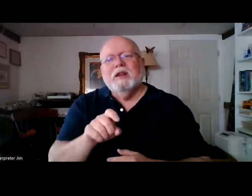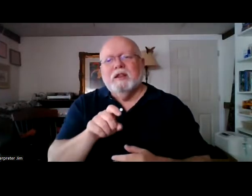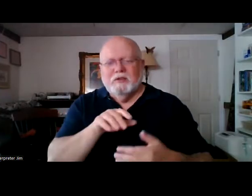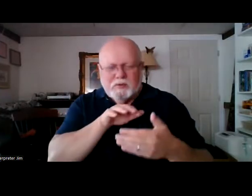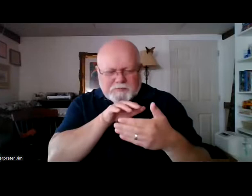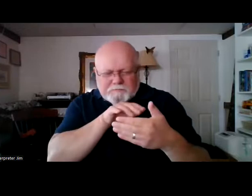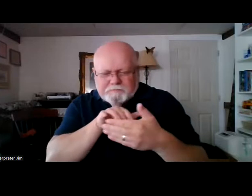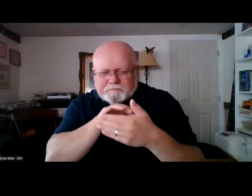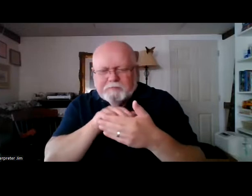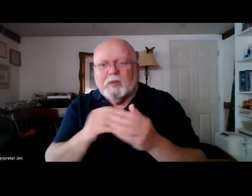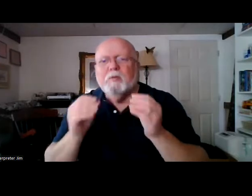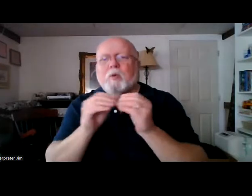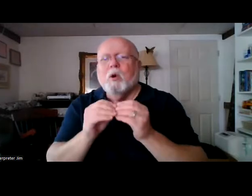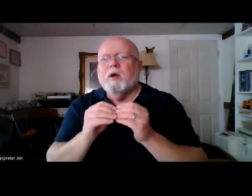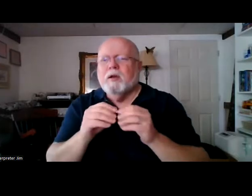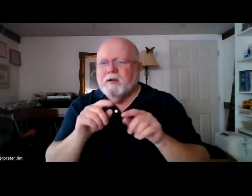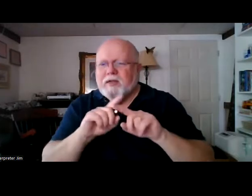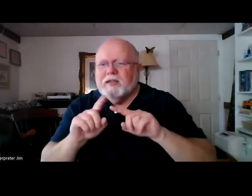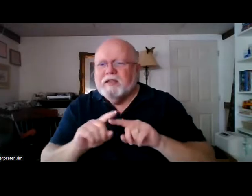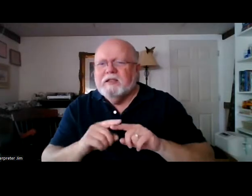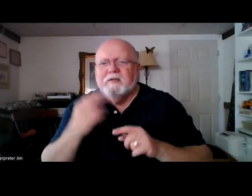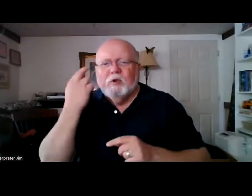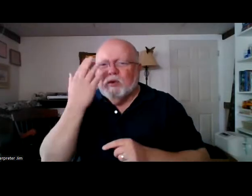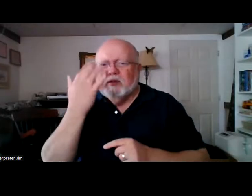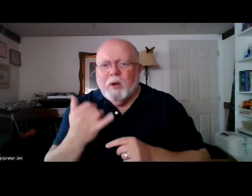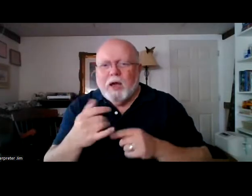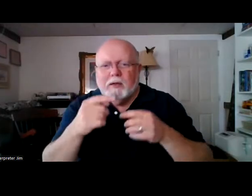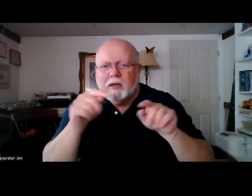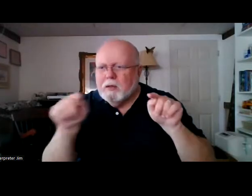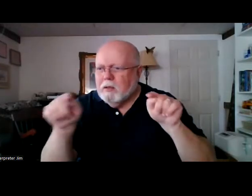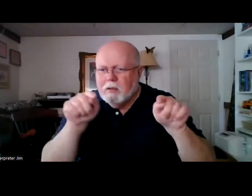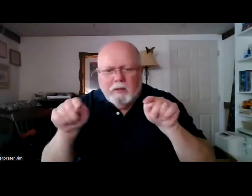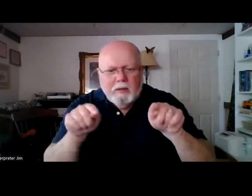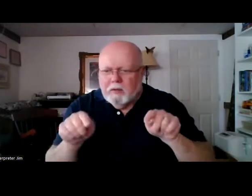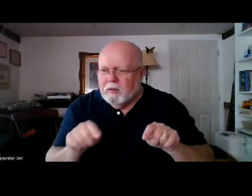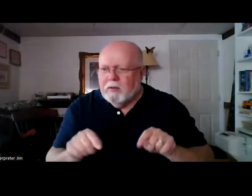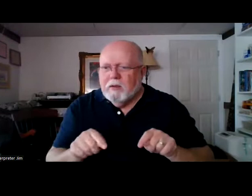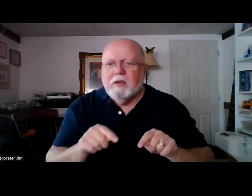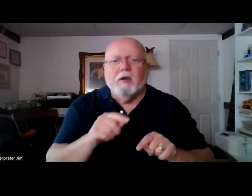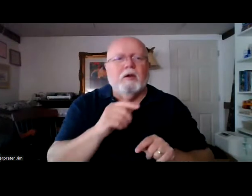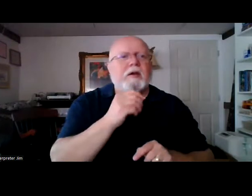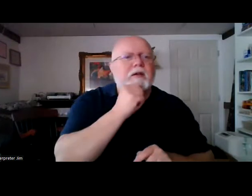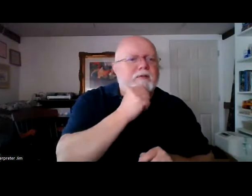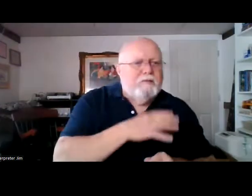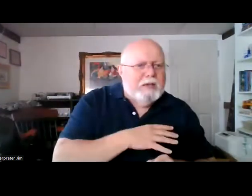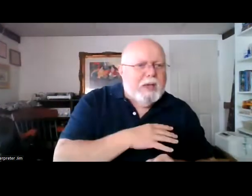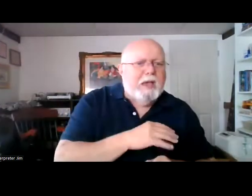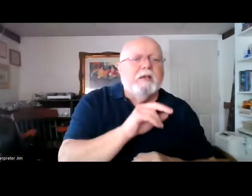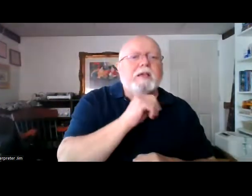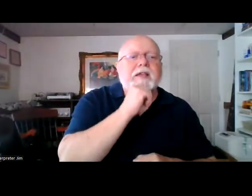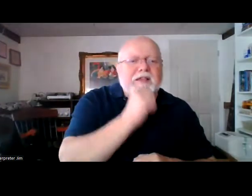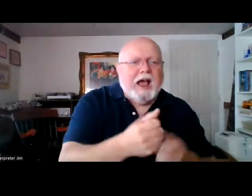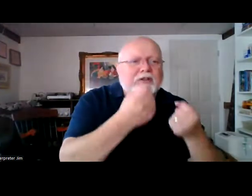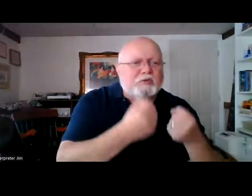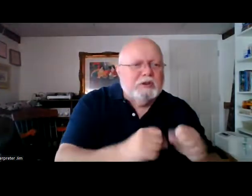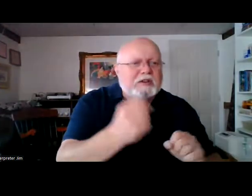is these intersections. So, female, like we saw, female non-strategic gambling and, the